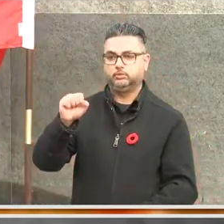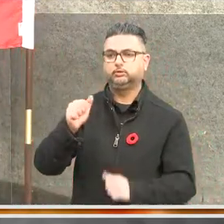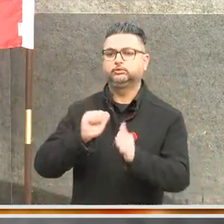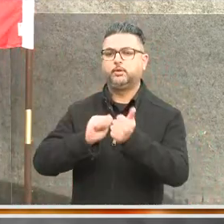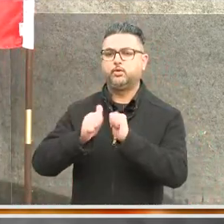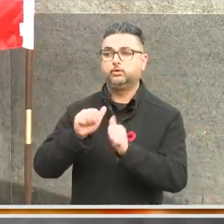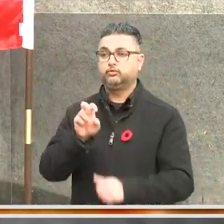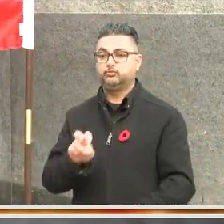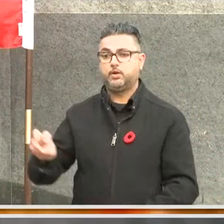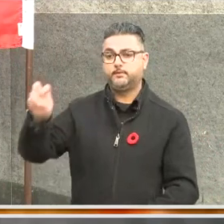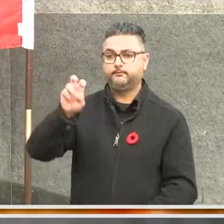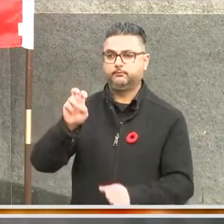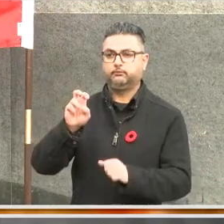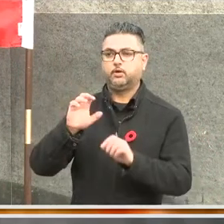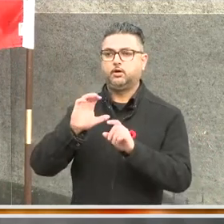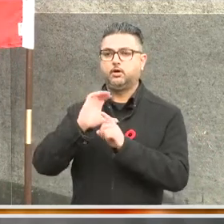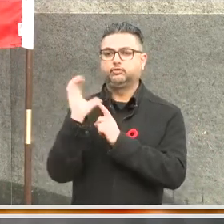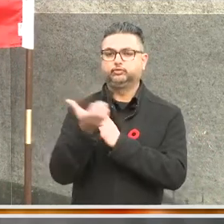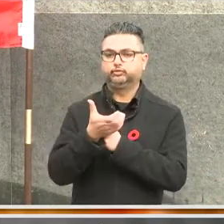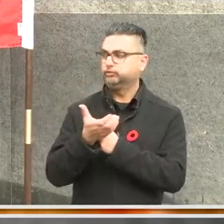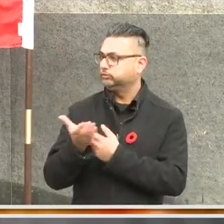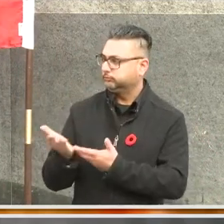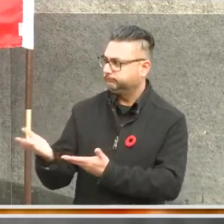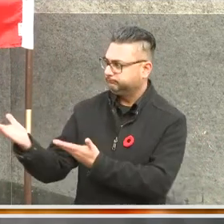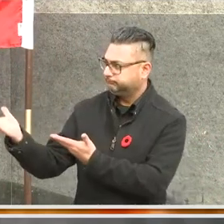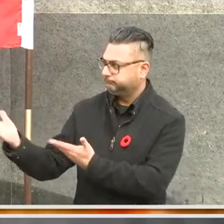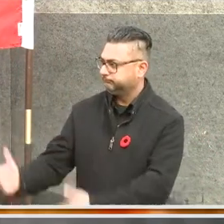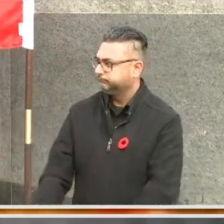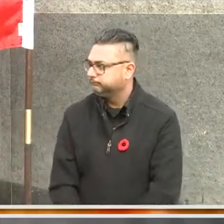and Culture Industry, to the podium. Minister.